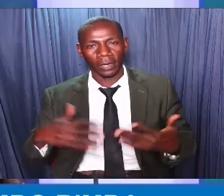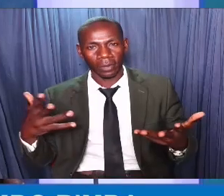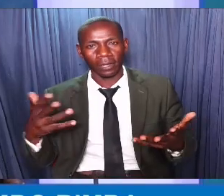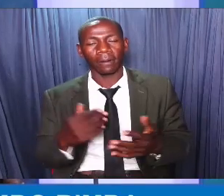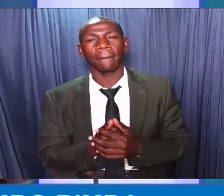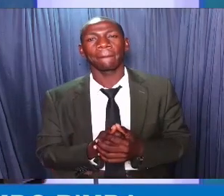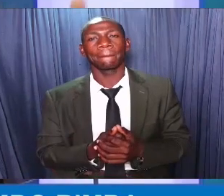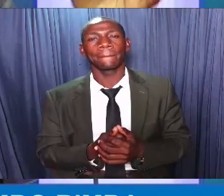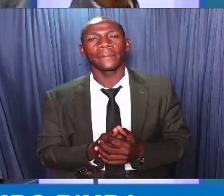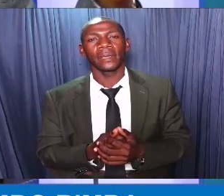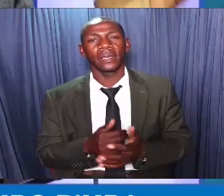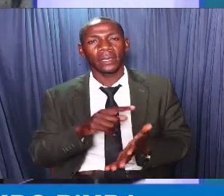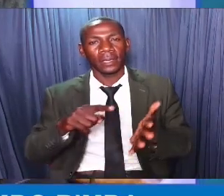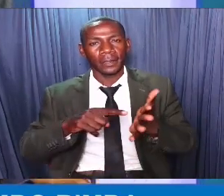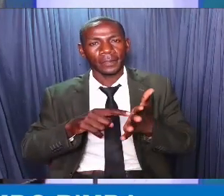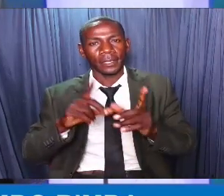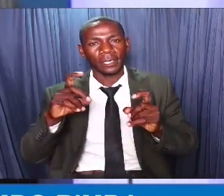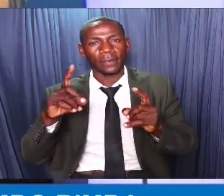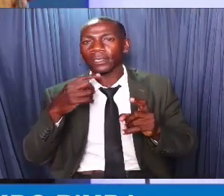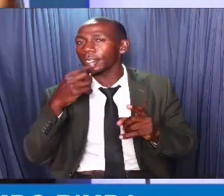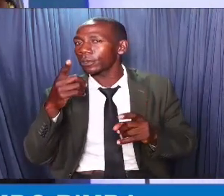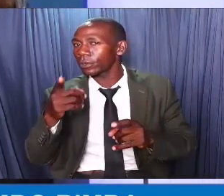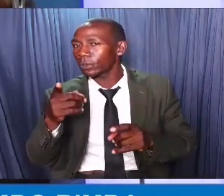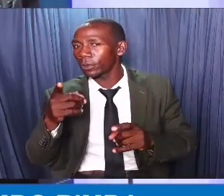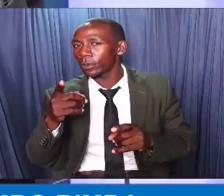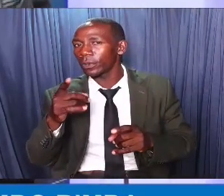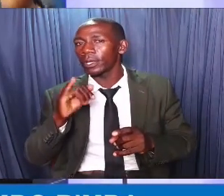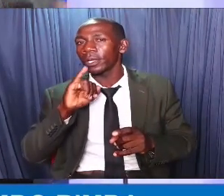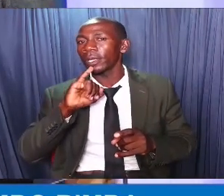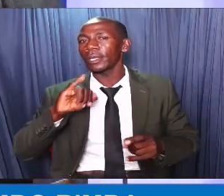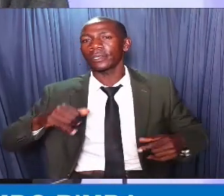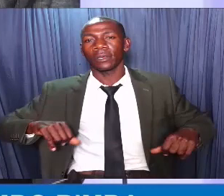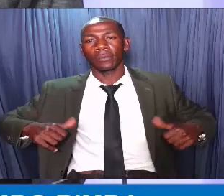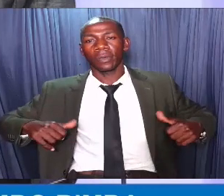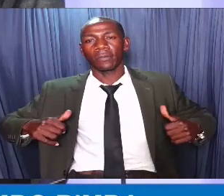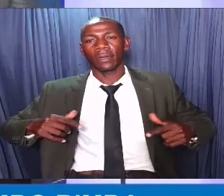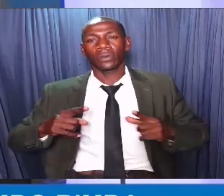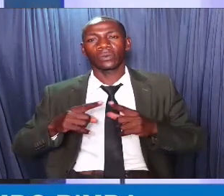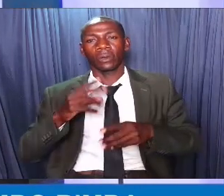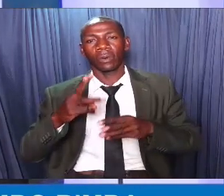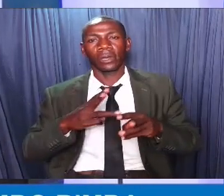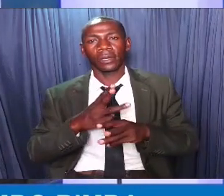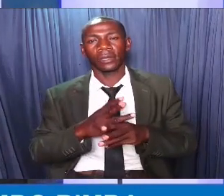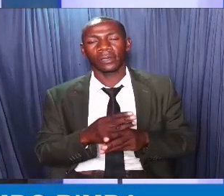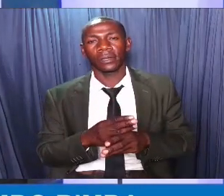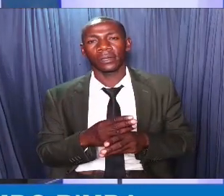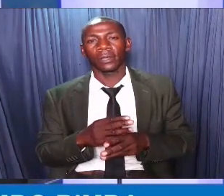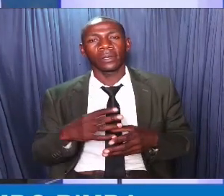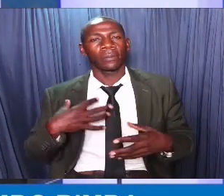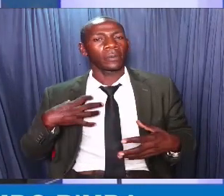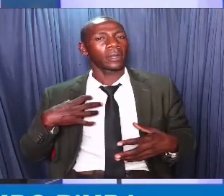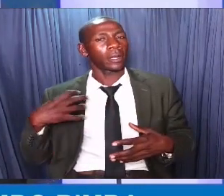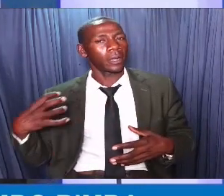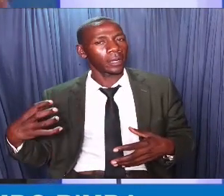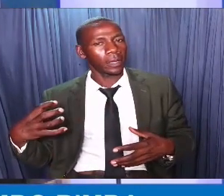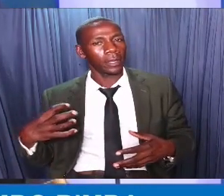Hallelujah. Hallelujah. Ndio dhambi hii nawaambia. That's why I tell you this sin. Imekuwa fahari kwa ulimwengu. Is now the pride of the world. Si wenye cheo. Not